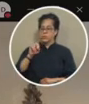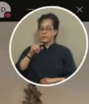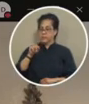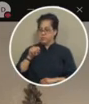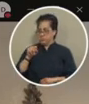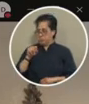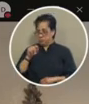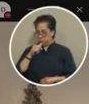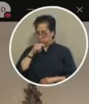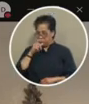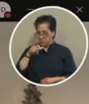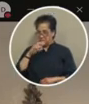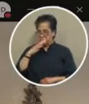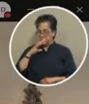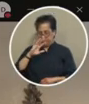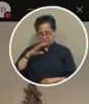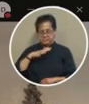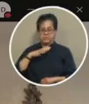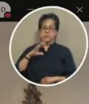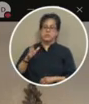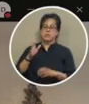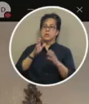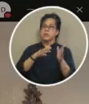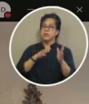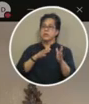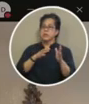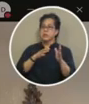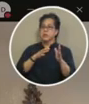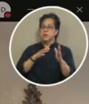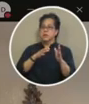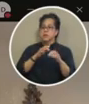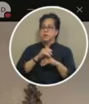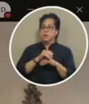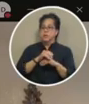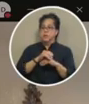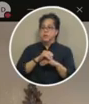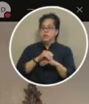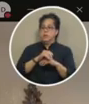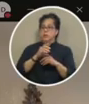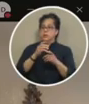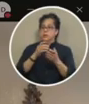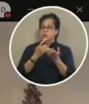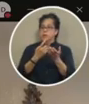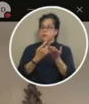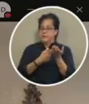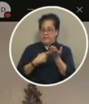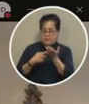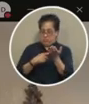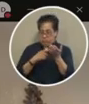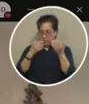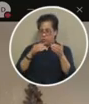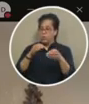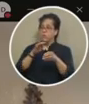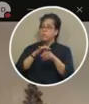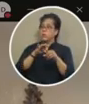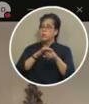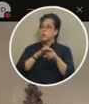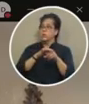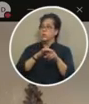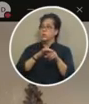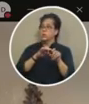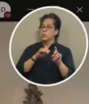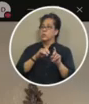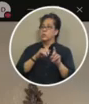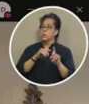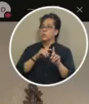No? Okay. All right. And if they're not necessary for further discussion, let's go ahead and vote. Mayor, we do Carla